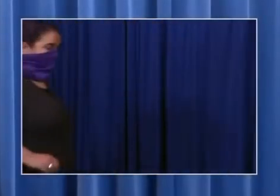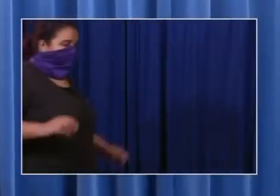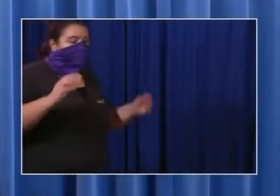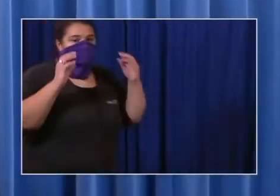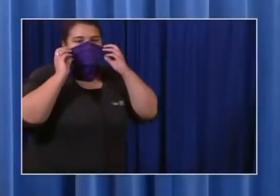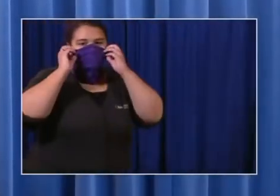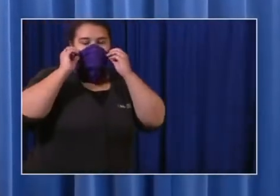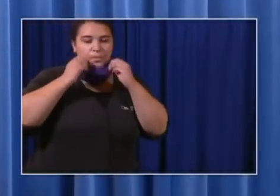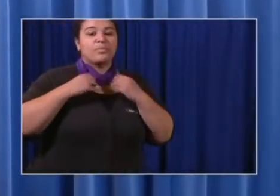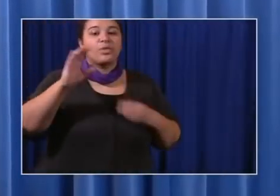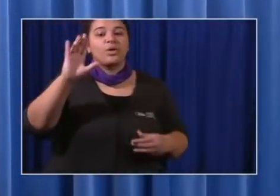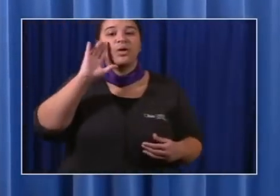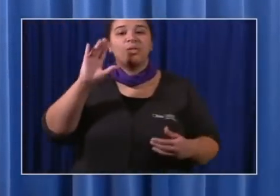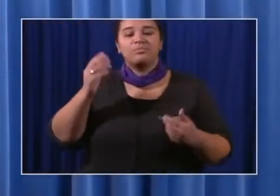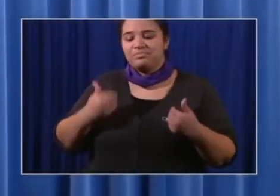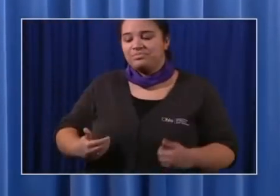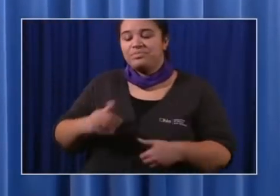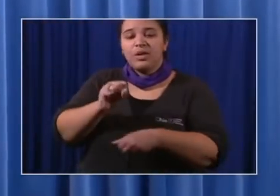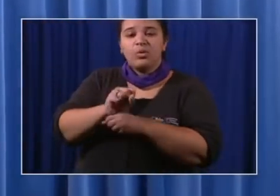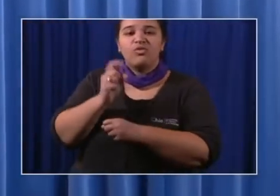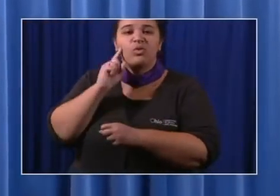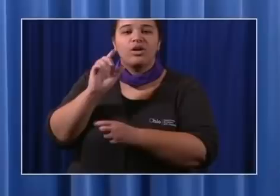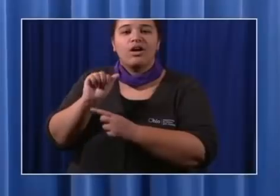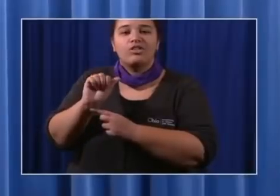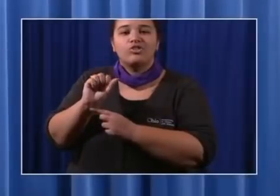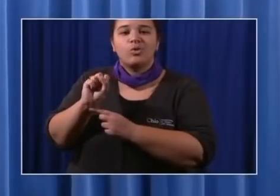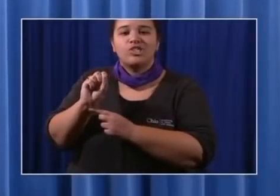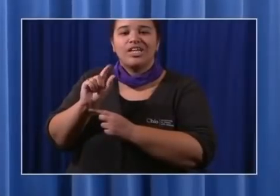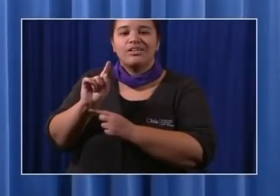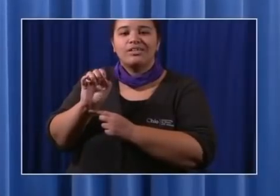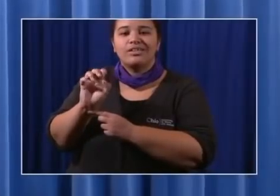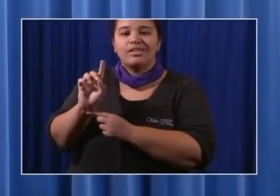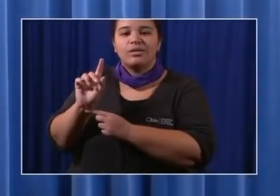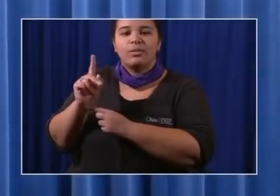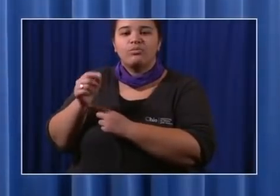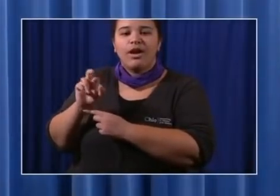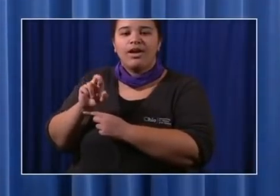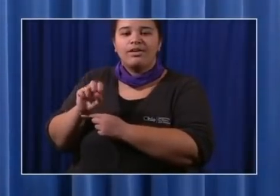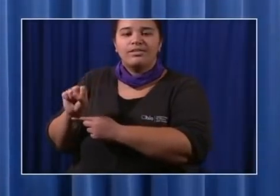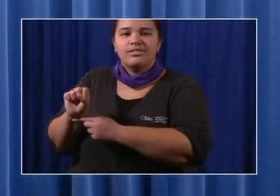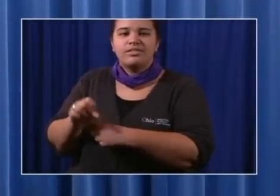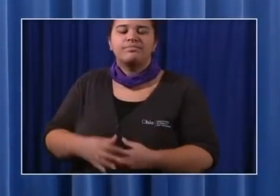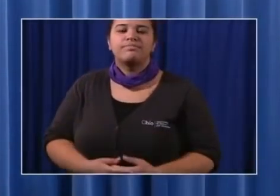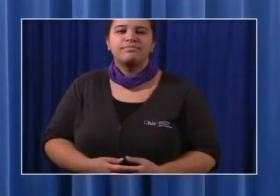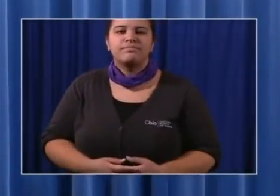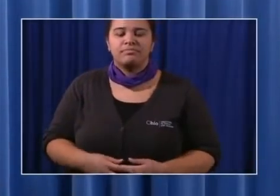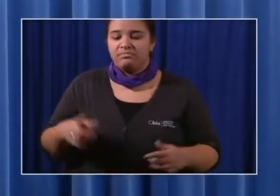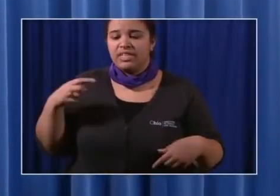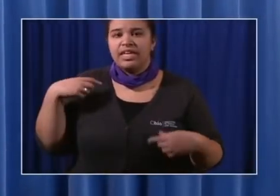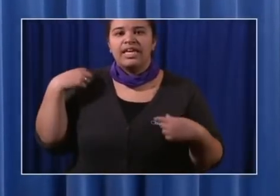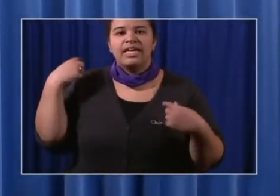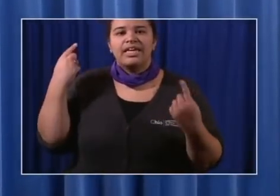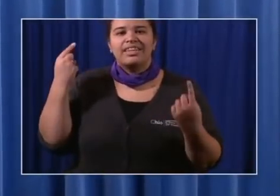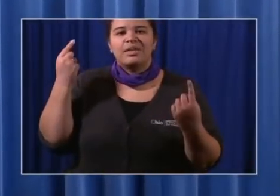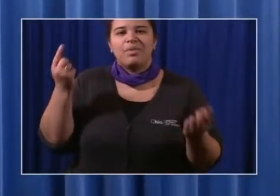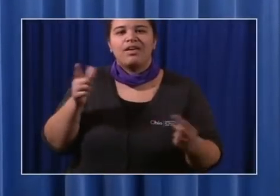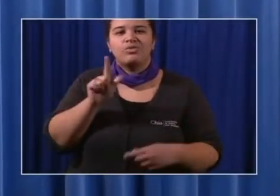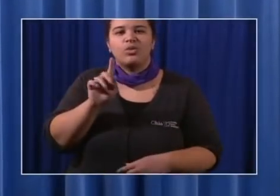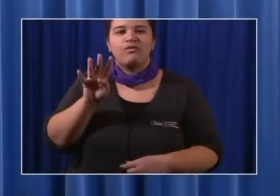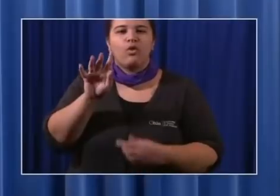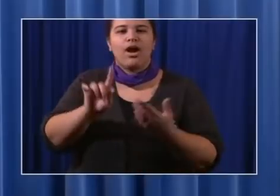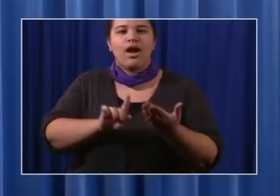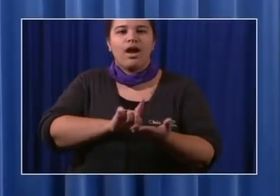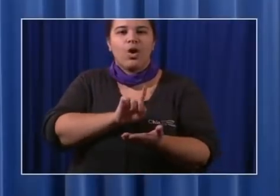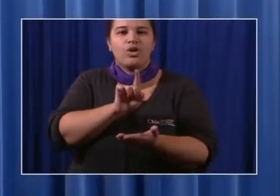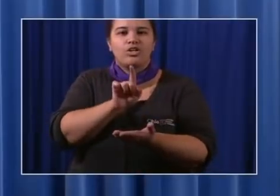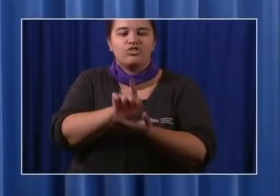Associated Press. I wanted to talk to you a little bit about what your conversations have been with lawmakers in the past 24 hours about what